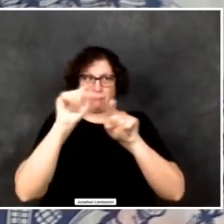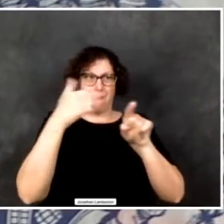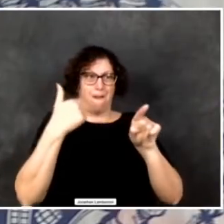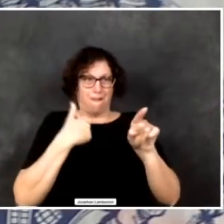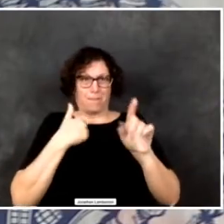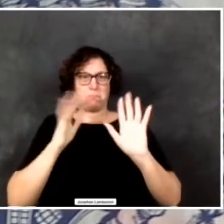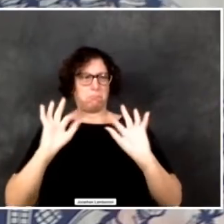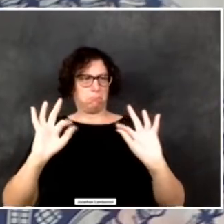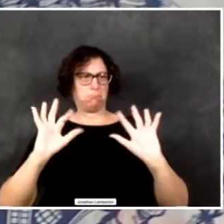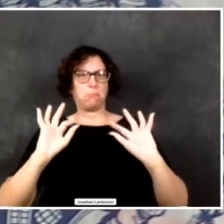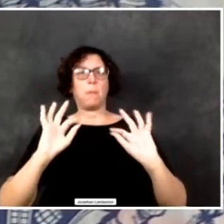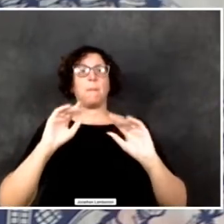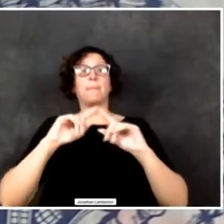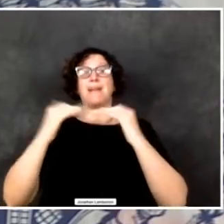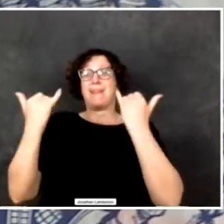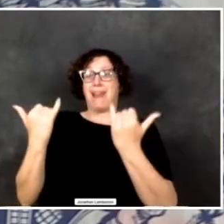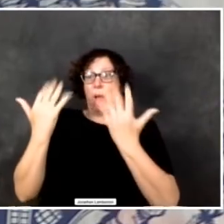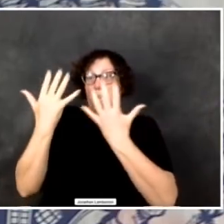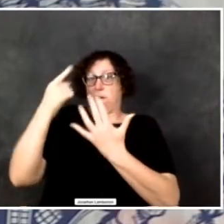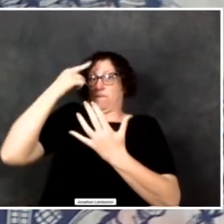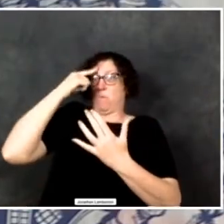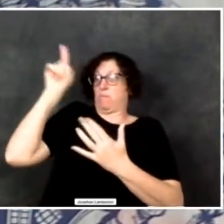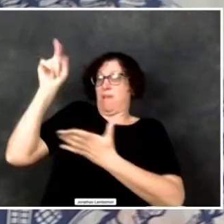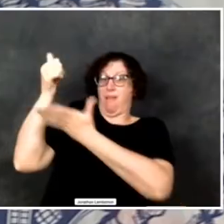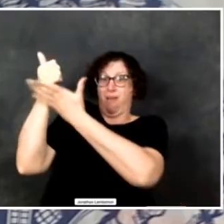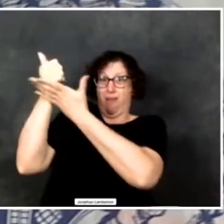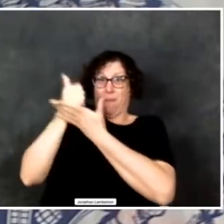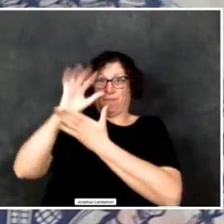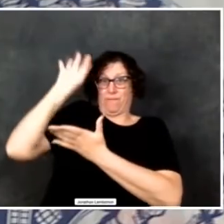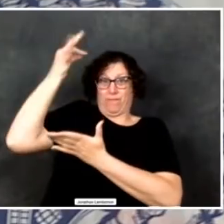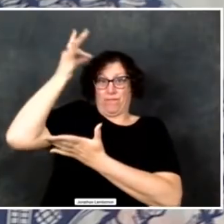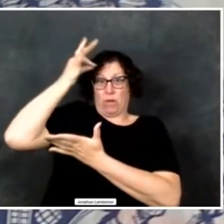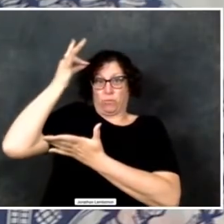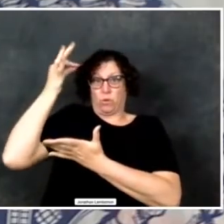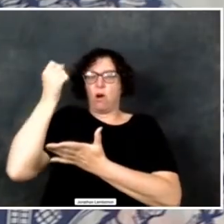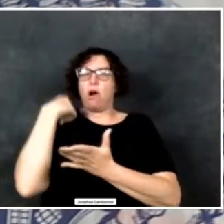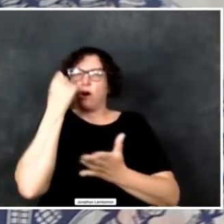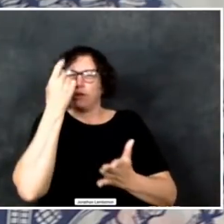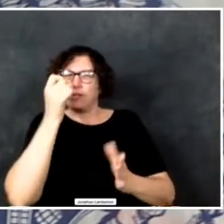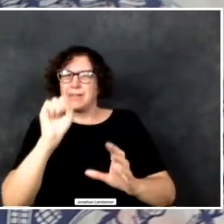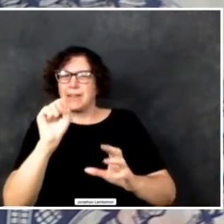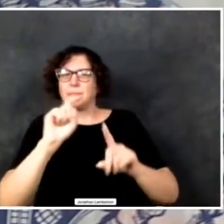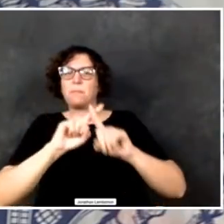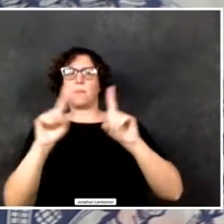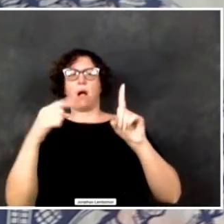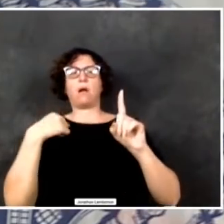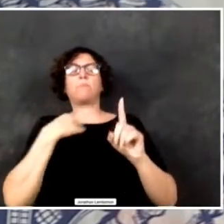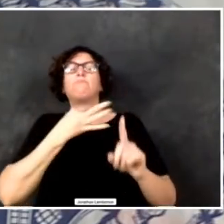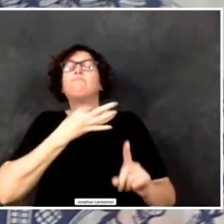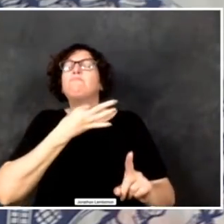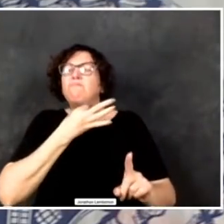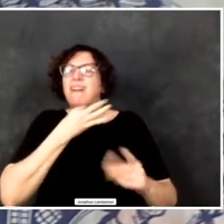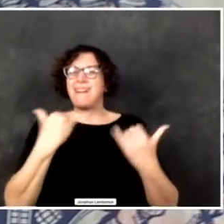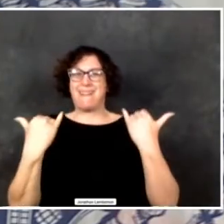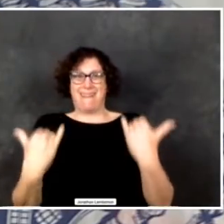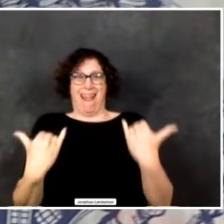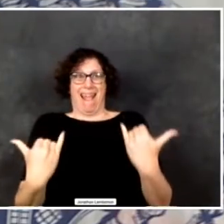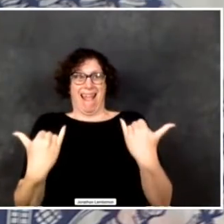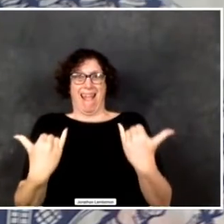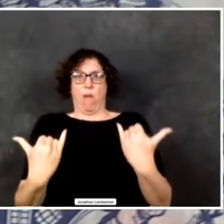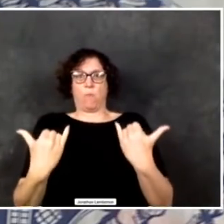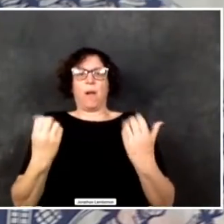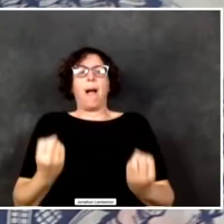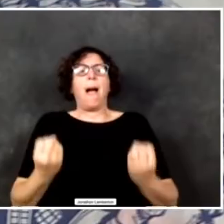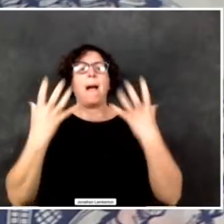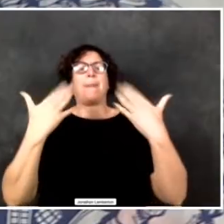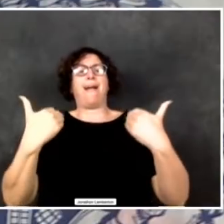the testing, and the equipment to actually be able to start? What's in place now? Yeah. So again, and I